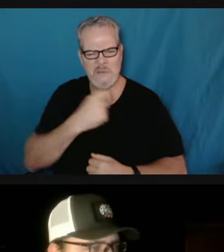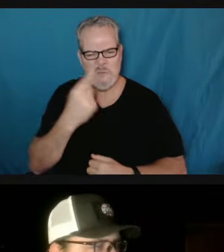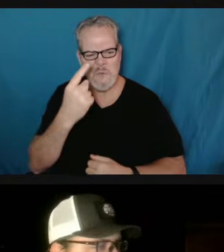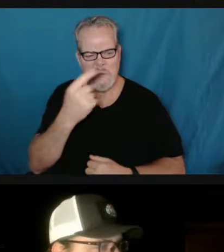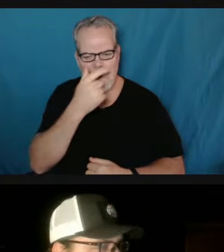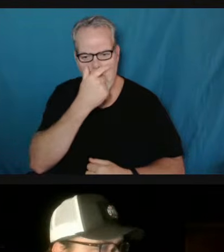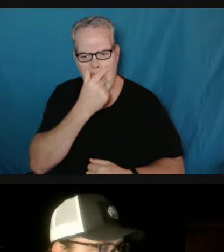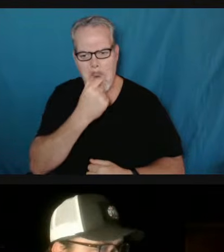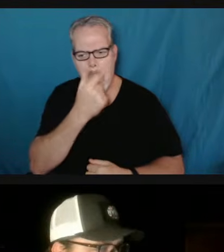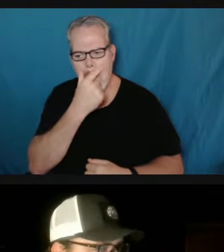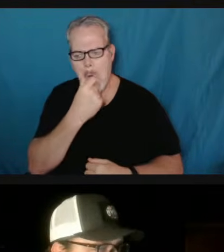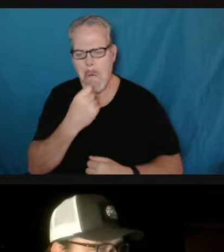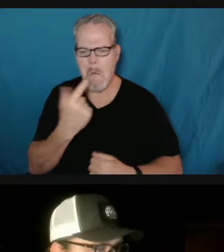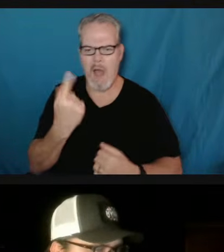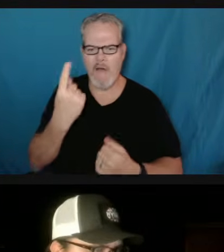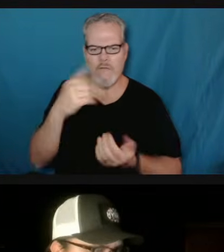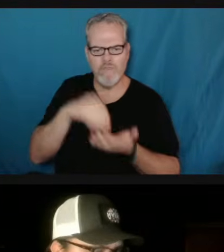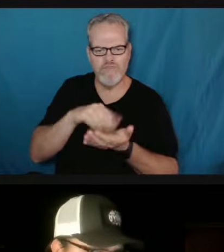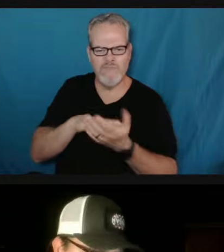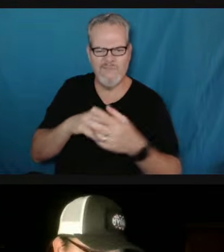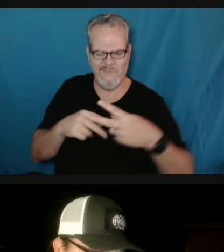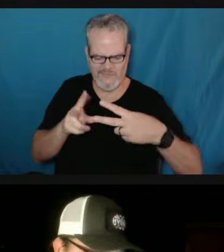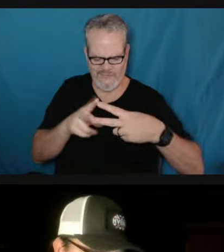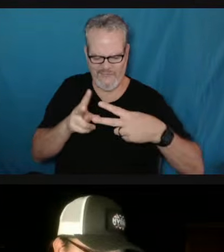I have one double listed. Oh,